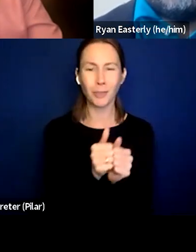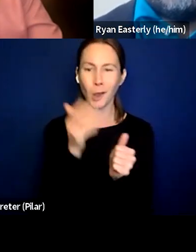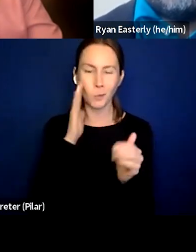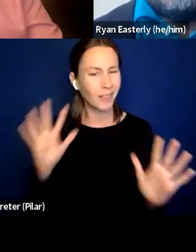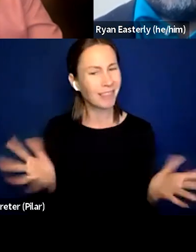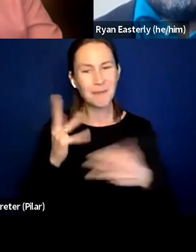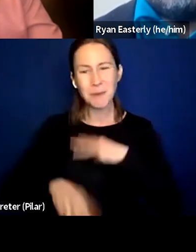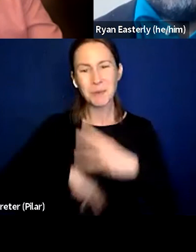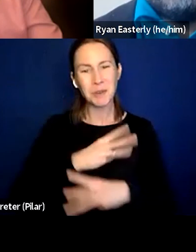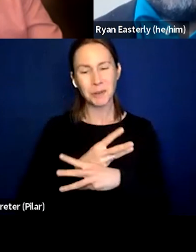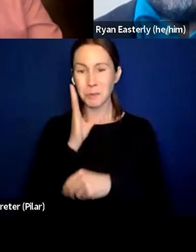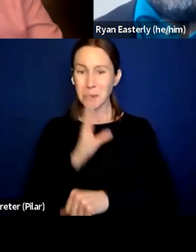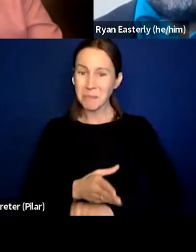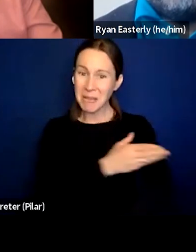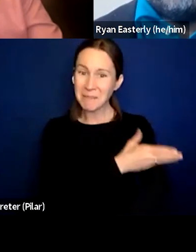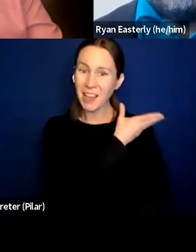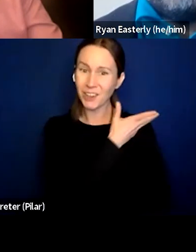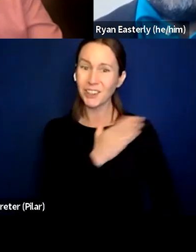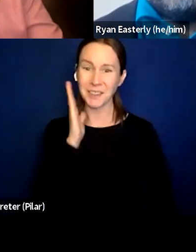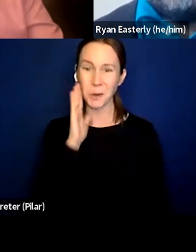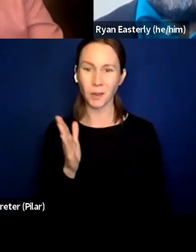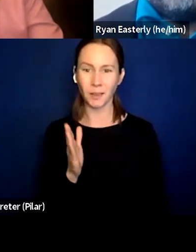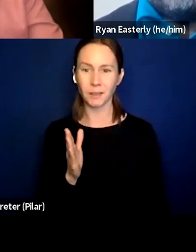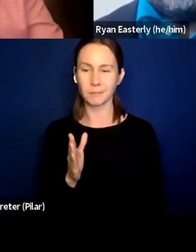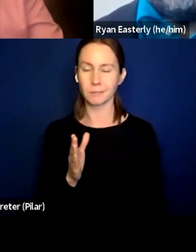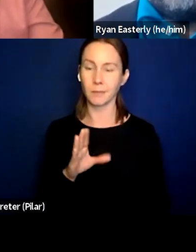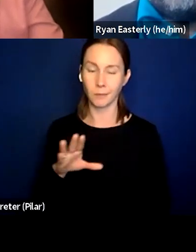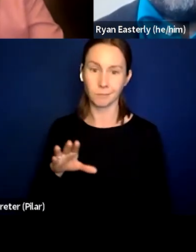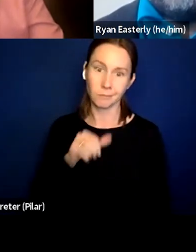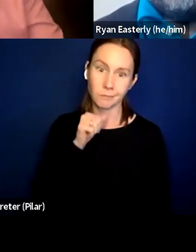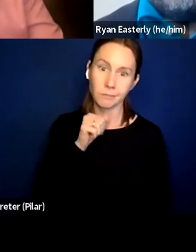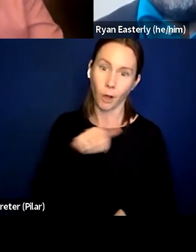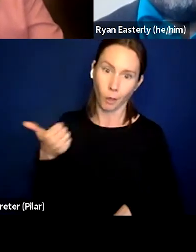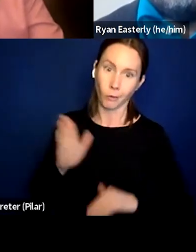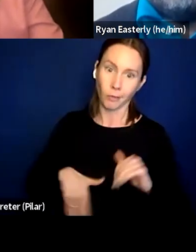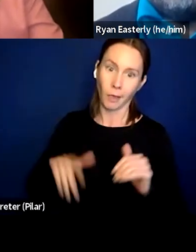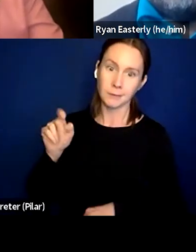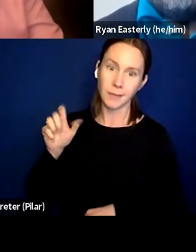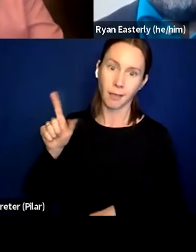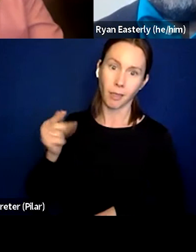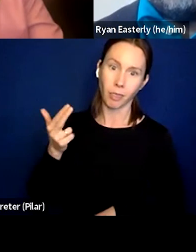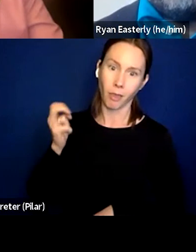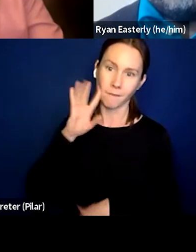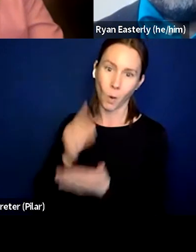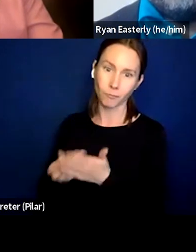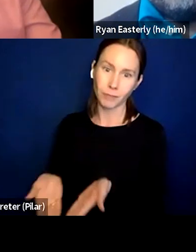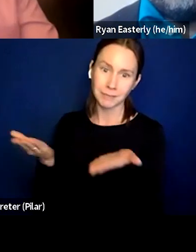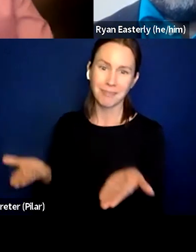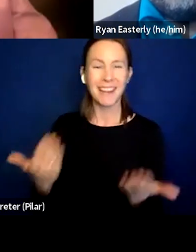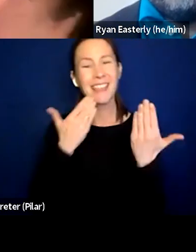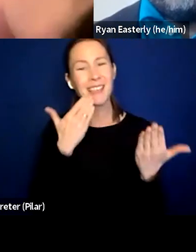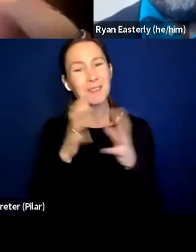up and make it better and resort to something other than telethons to raise money. So thank you very much, everybody.